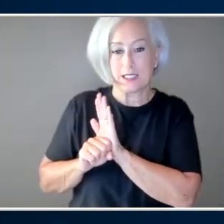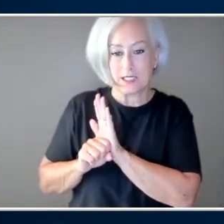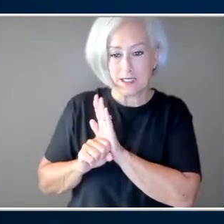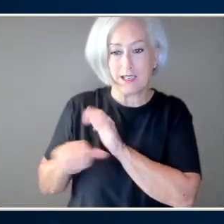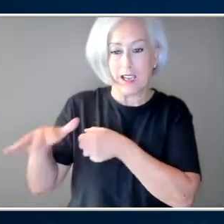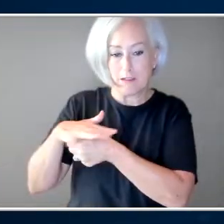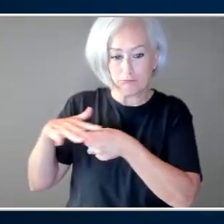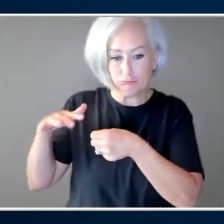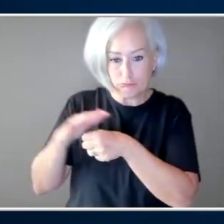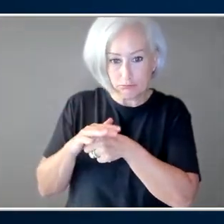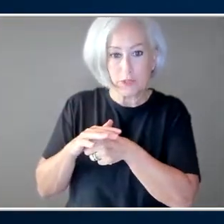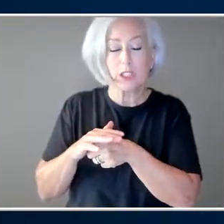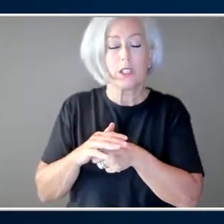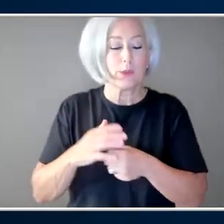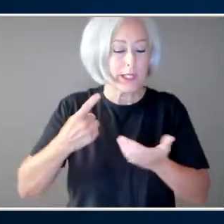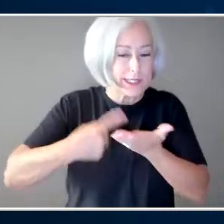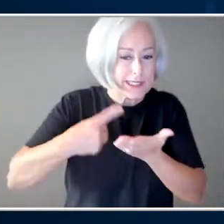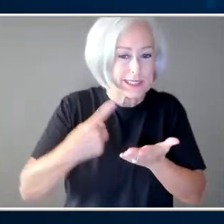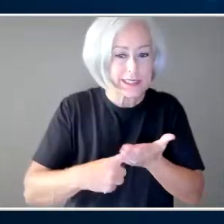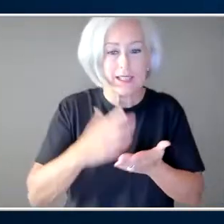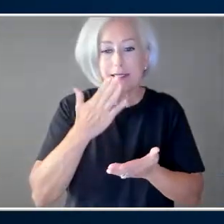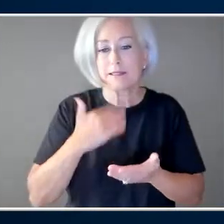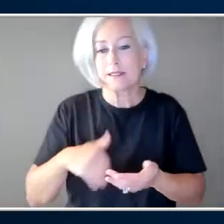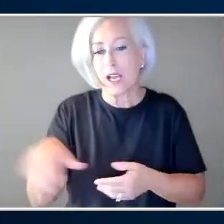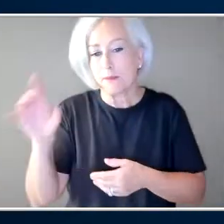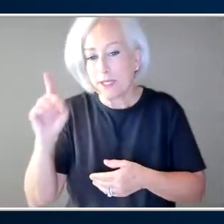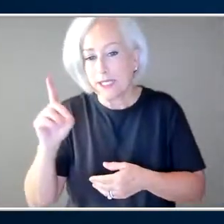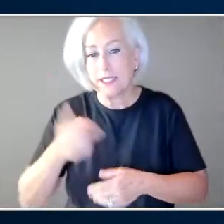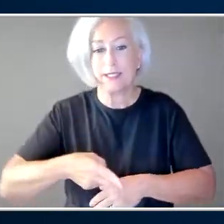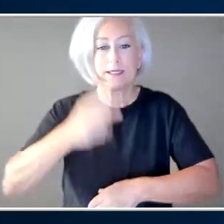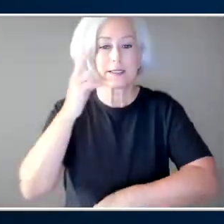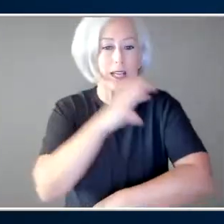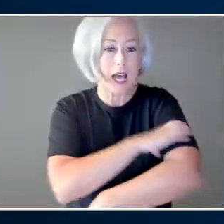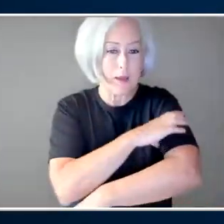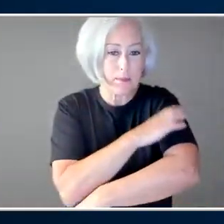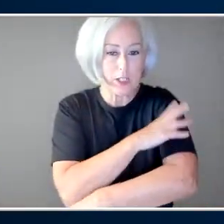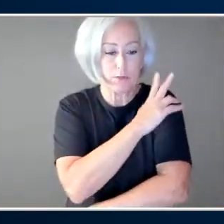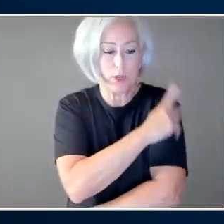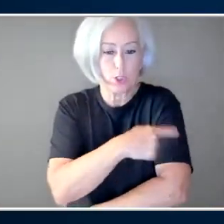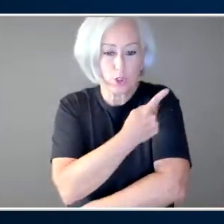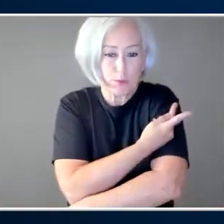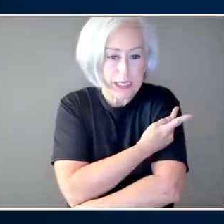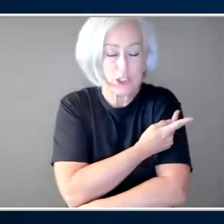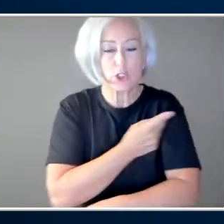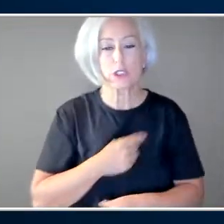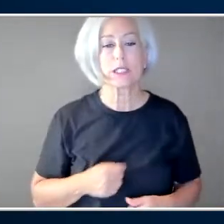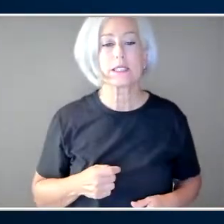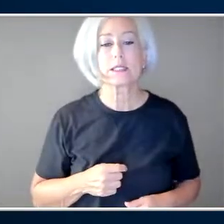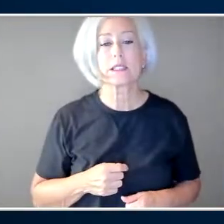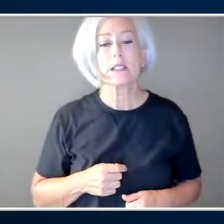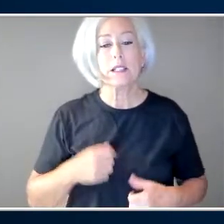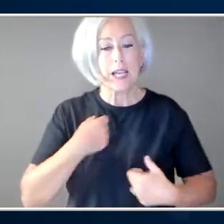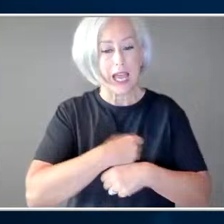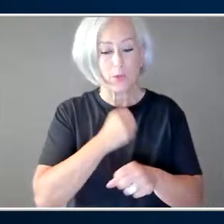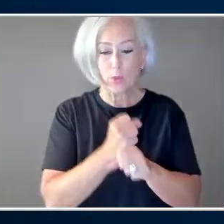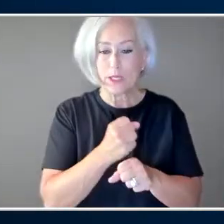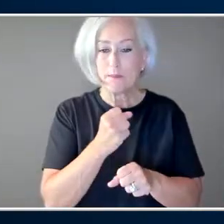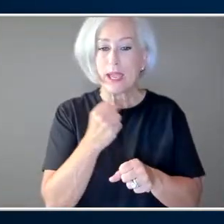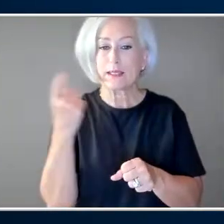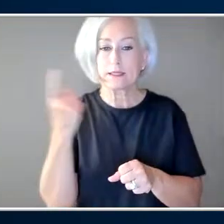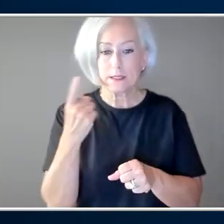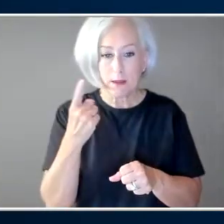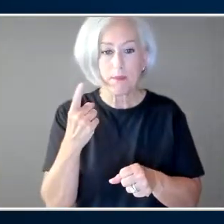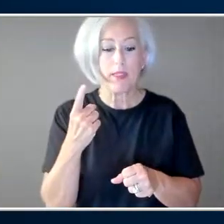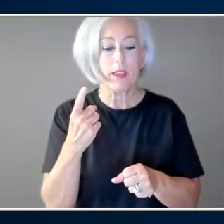have diabetes, hypertension, and essentially mimic what nutrition counseling would be